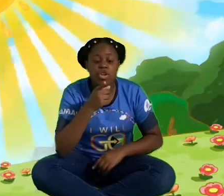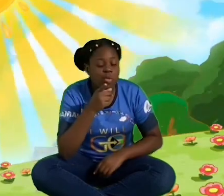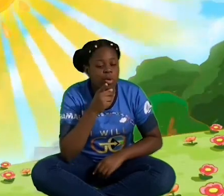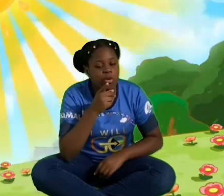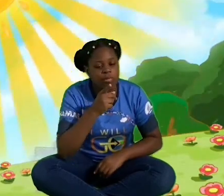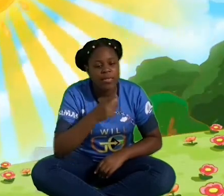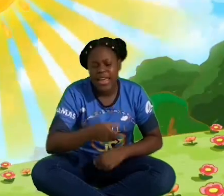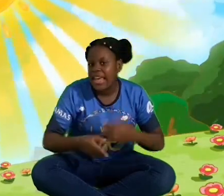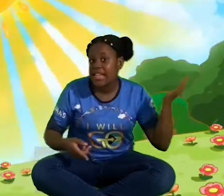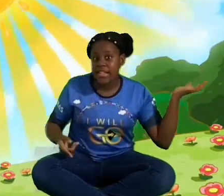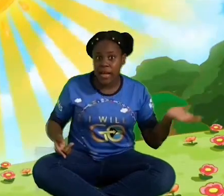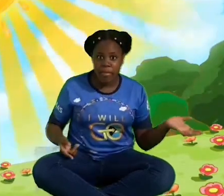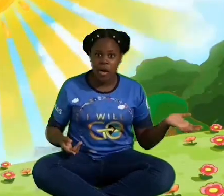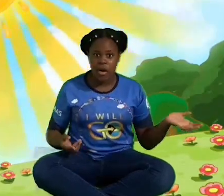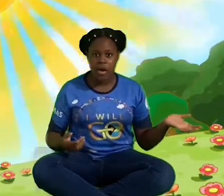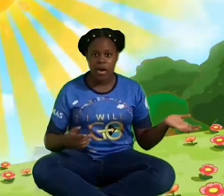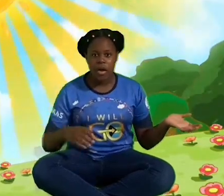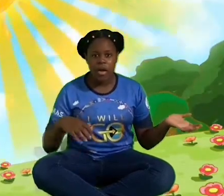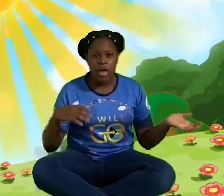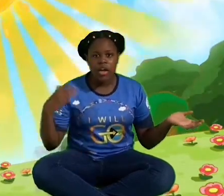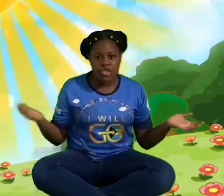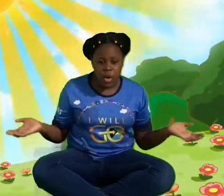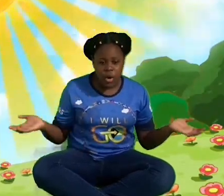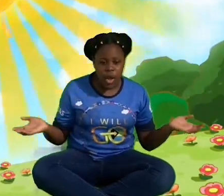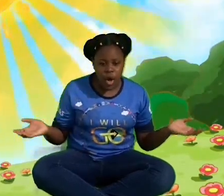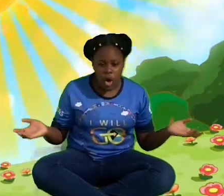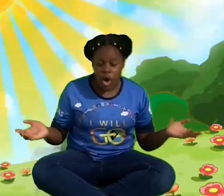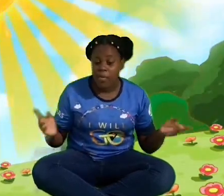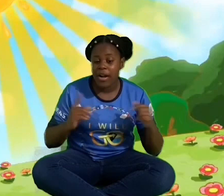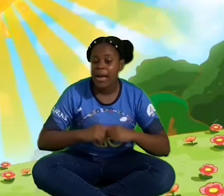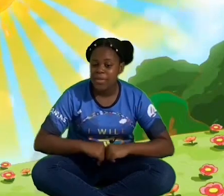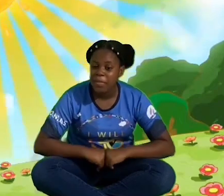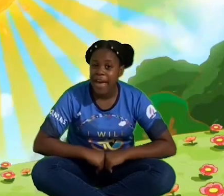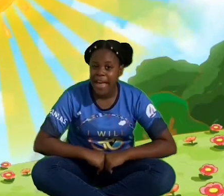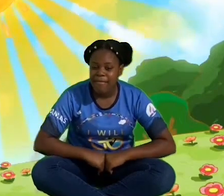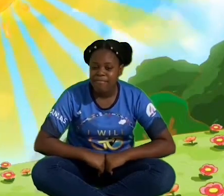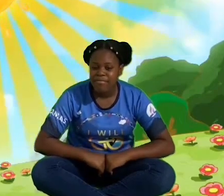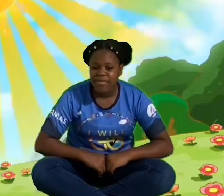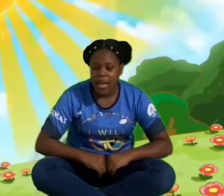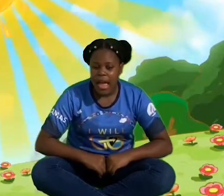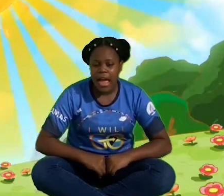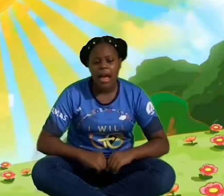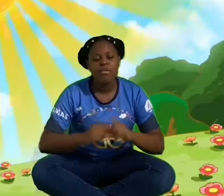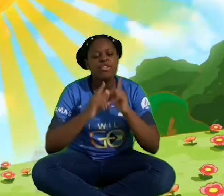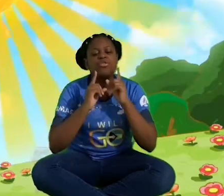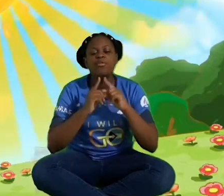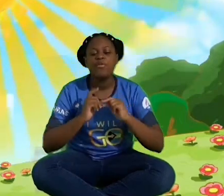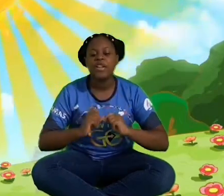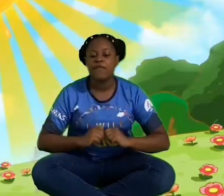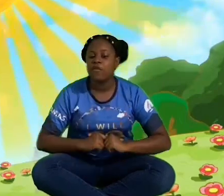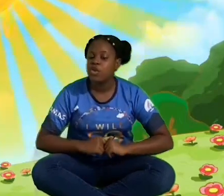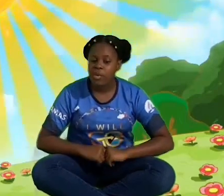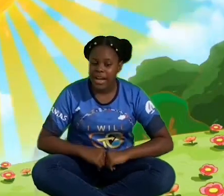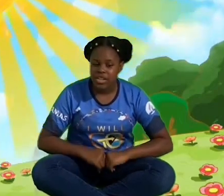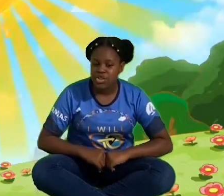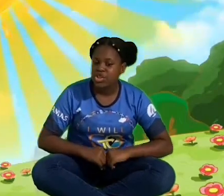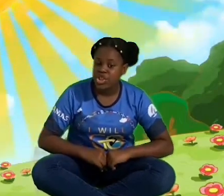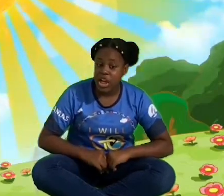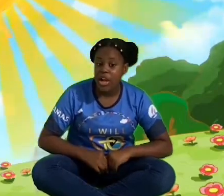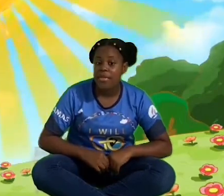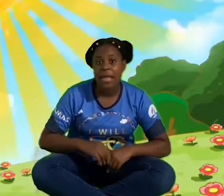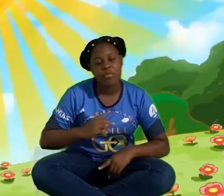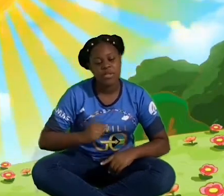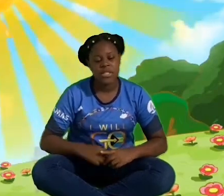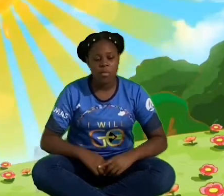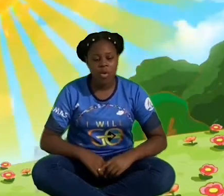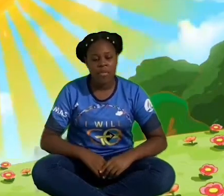that you own? Is it a book, a toy, or perhaps a pet? How would you feel if you had to